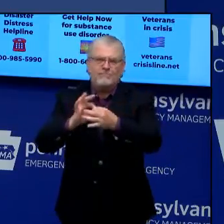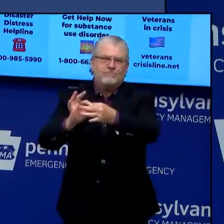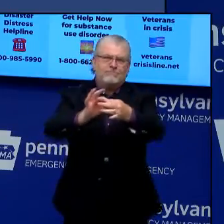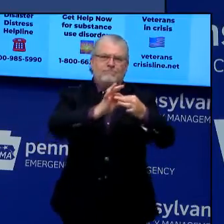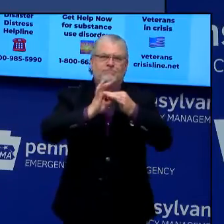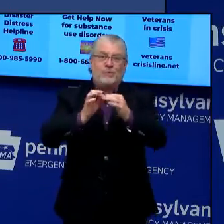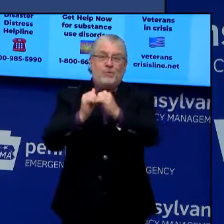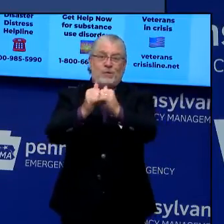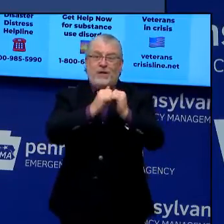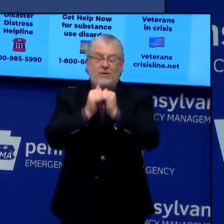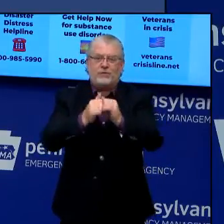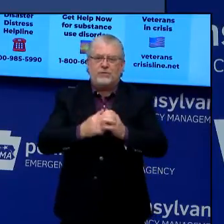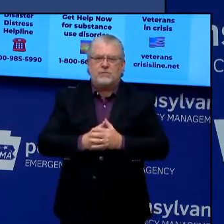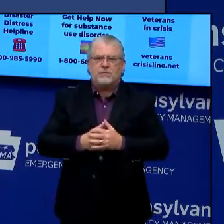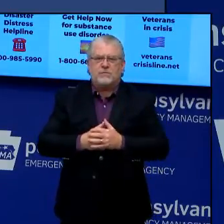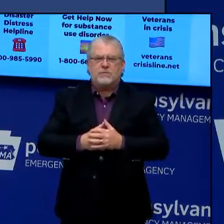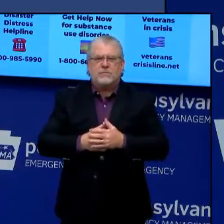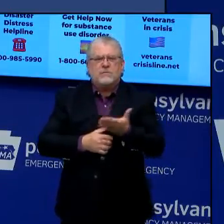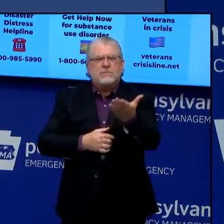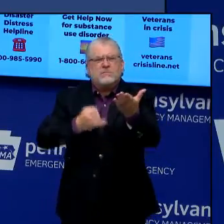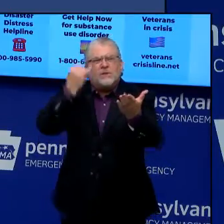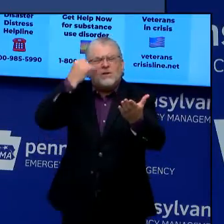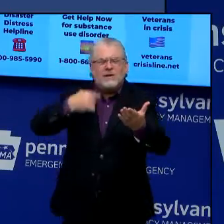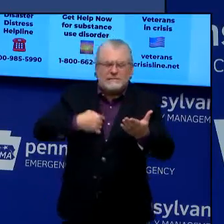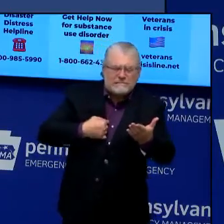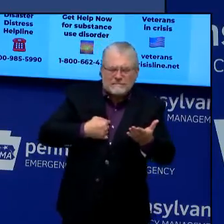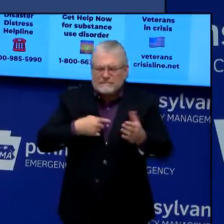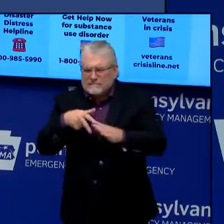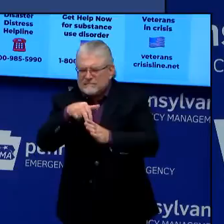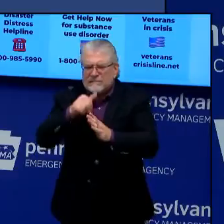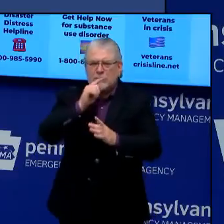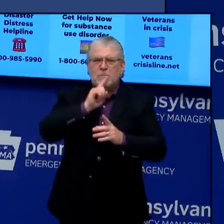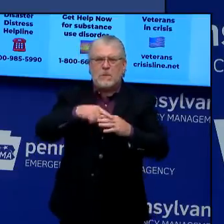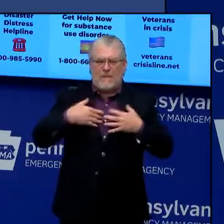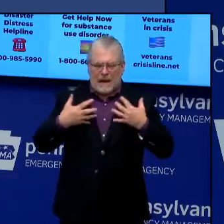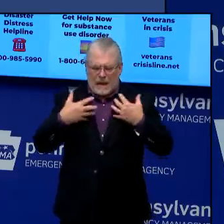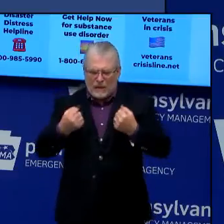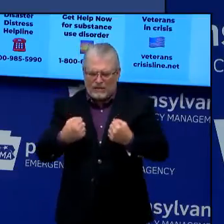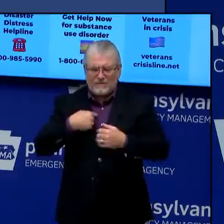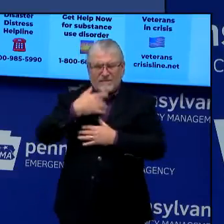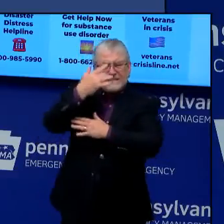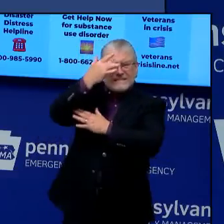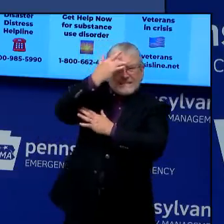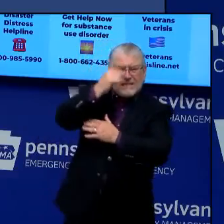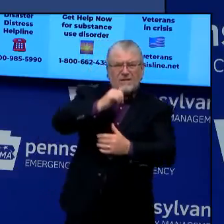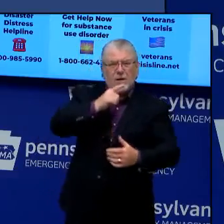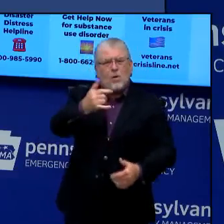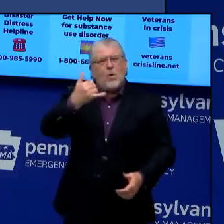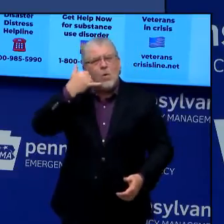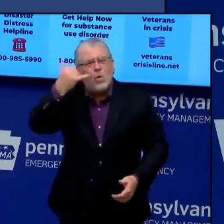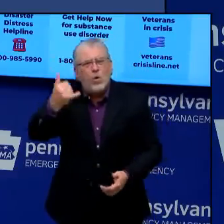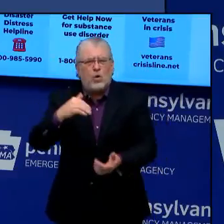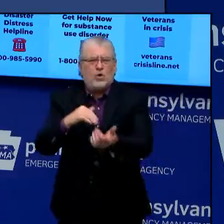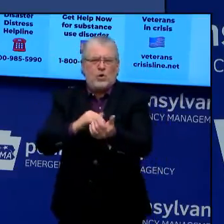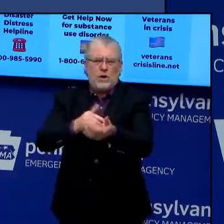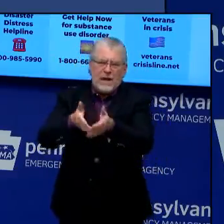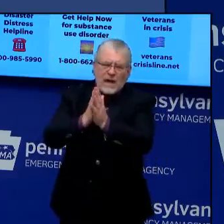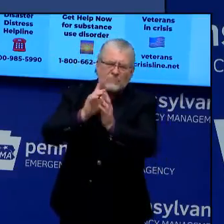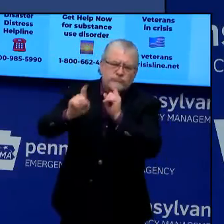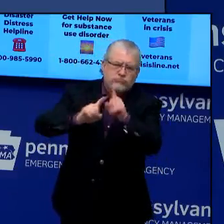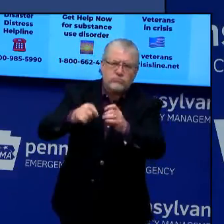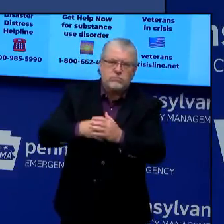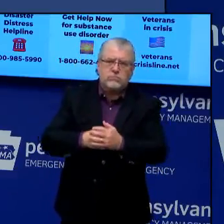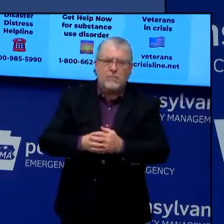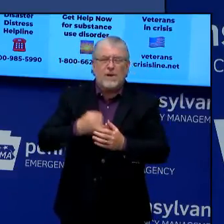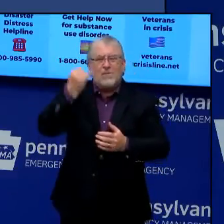If you have questions about your health, please contact your healthcare provider. And if you need mental health resources because you or someone you know